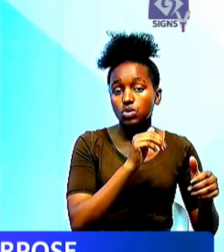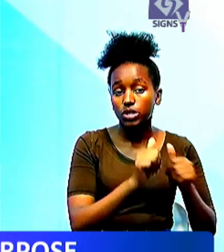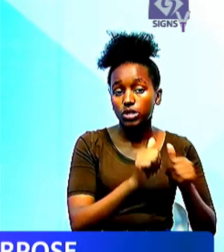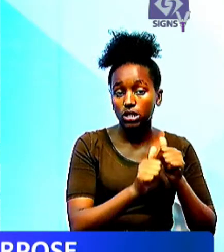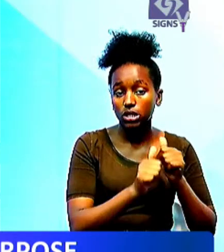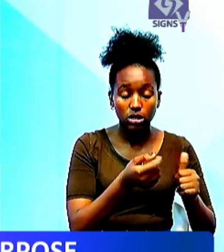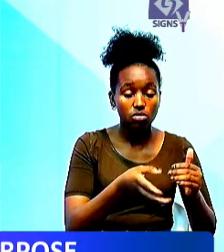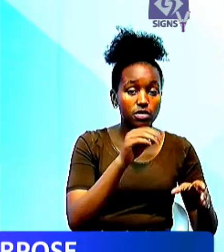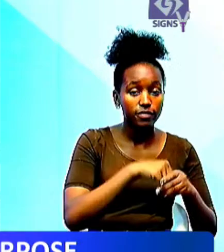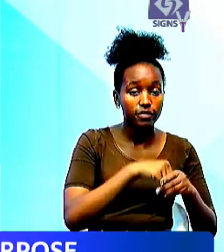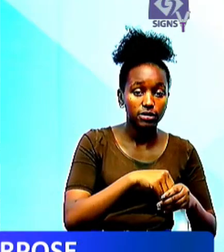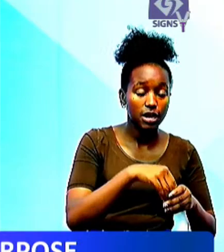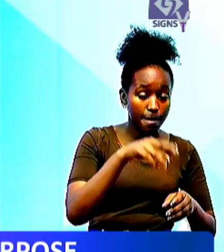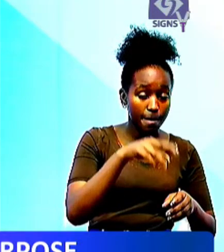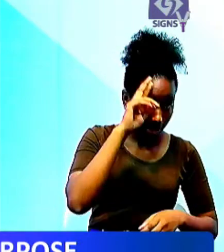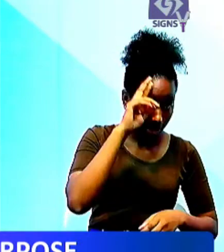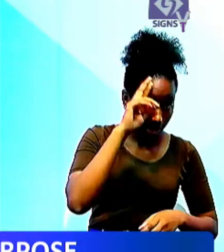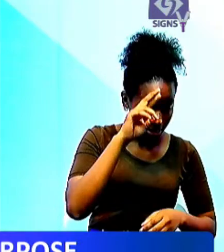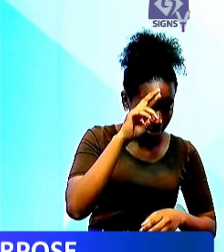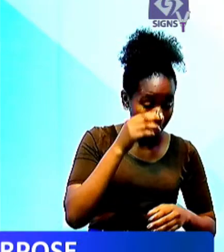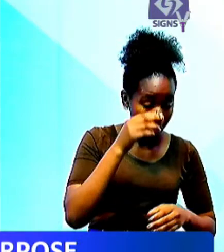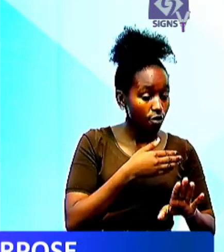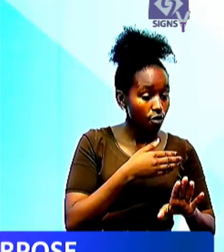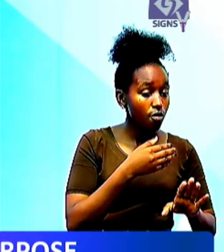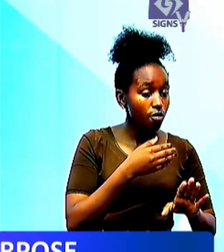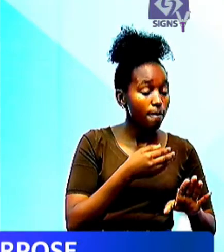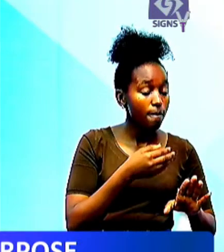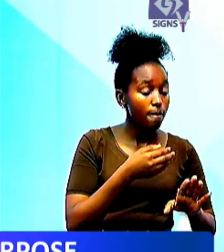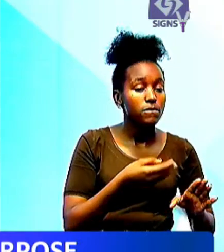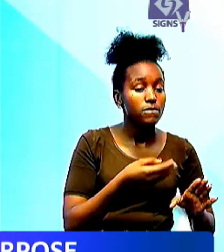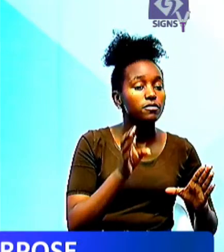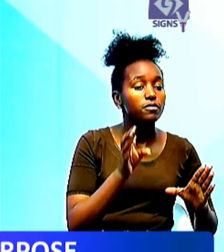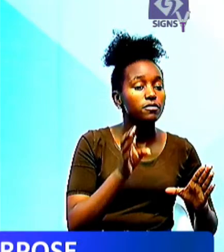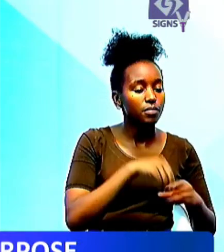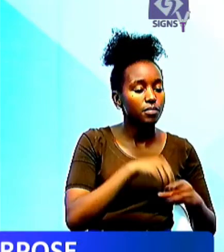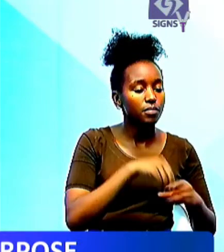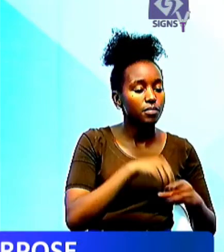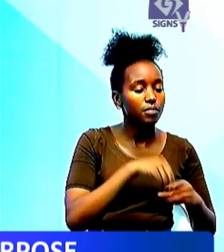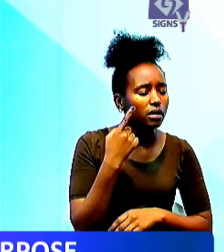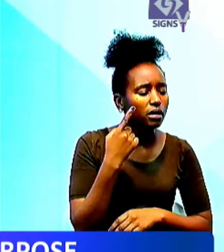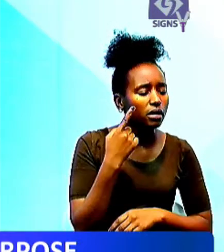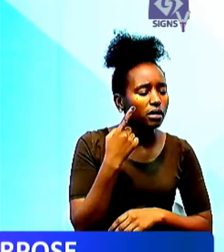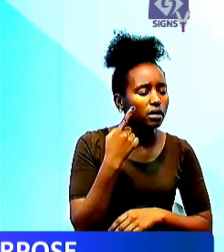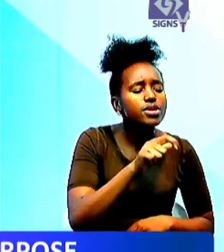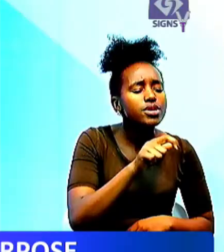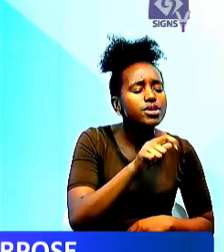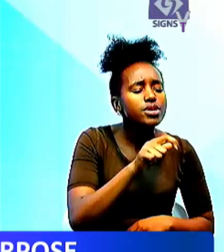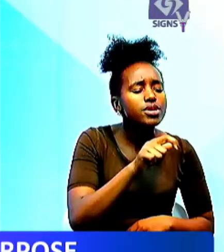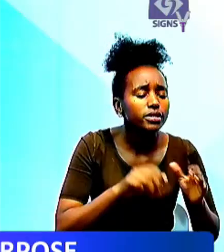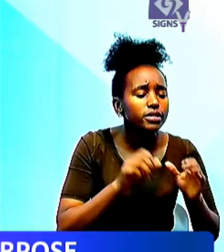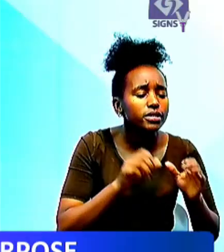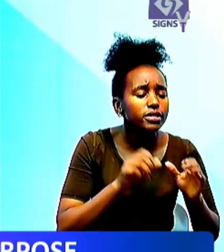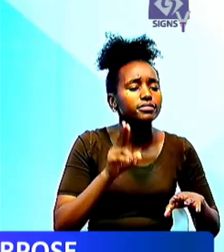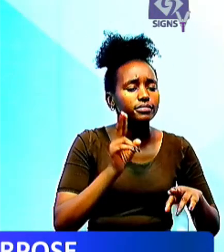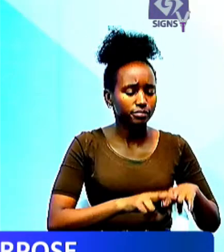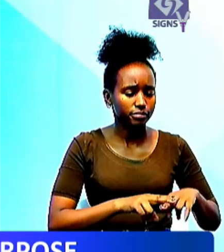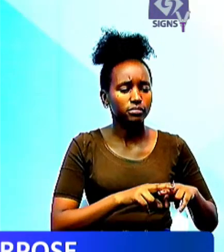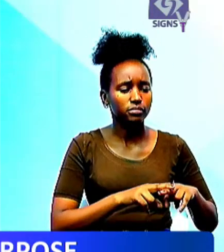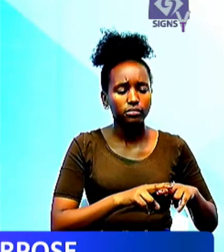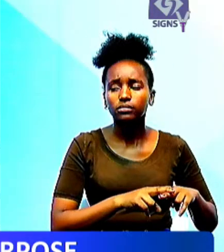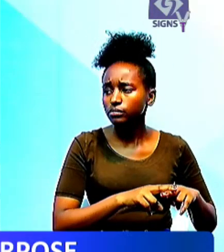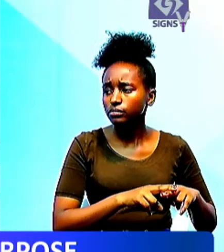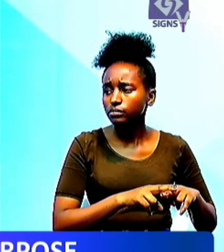purpose. Before I go to the product, first of all, I understand the client's needs. When I sit down with you and I know this is like the what... example of the lady that you...